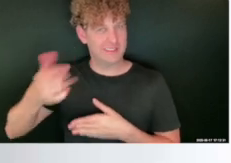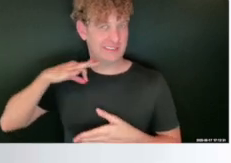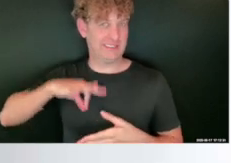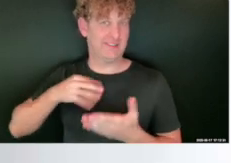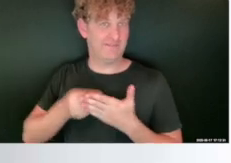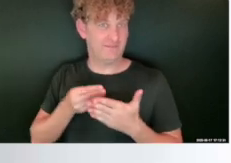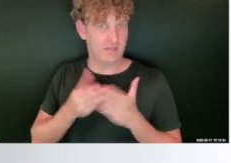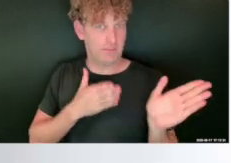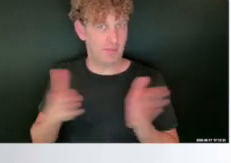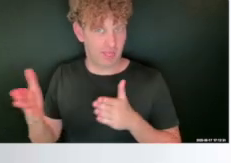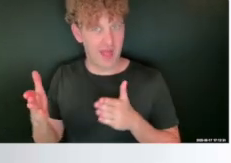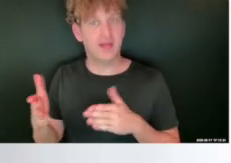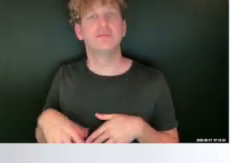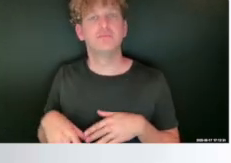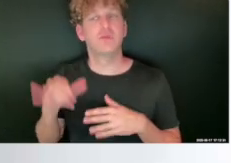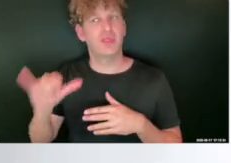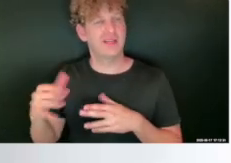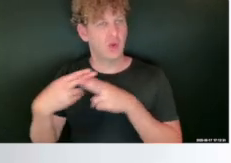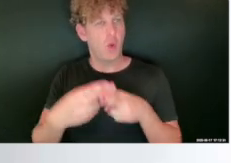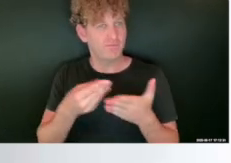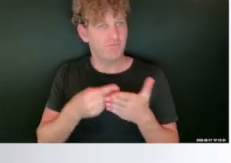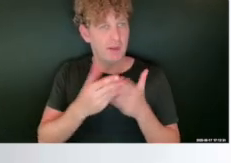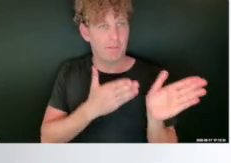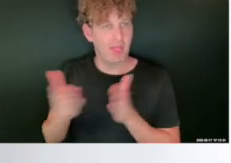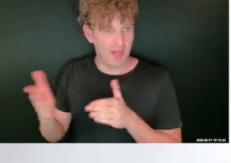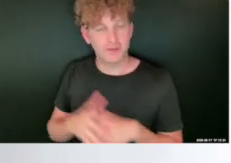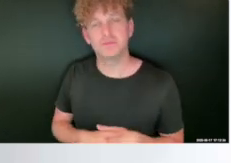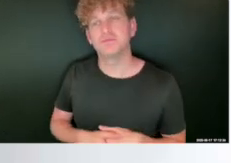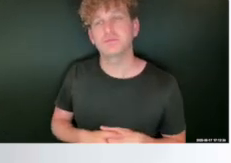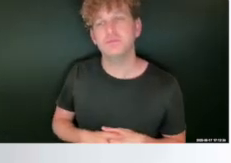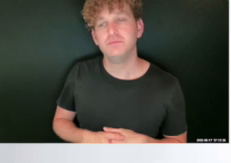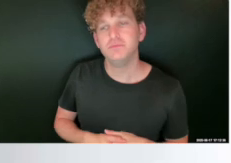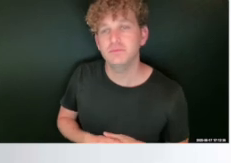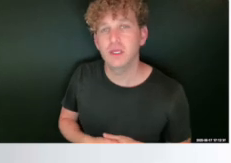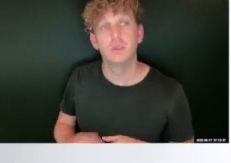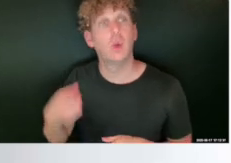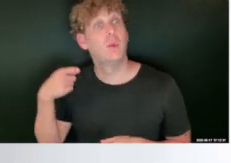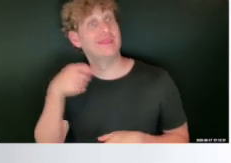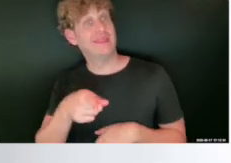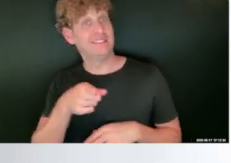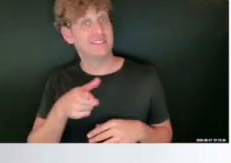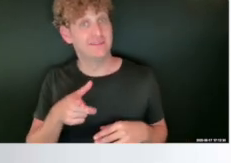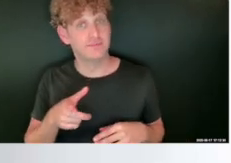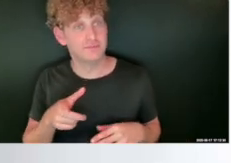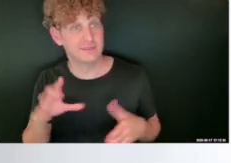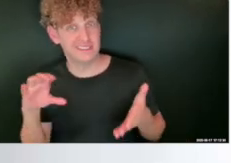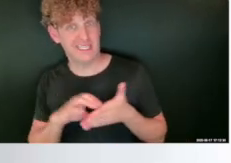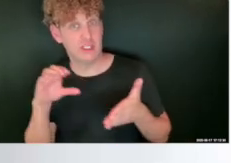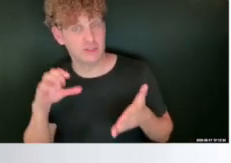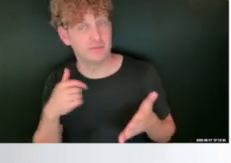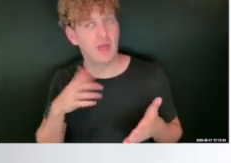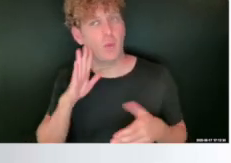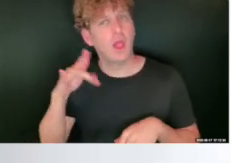priority populations. In fiscal year 2021-22, 53% of